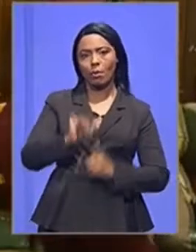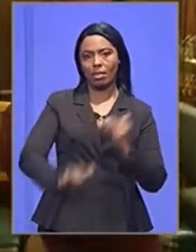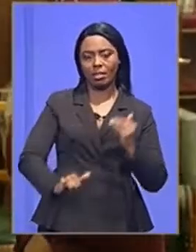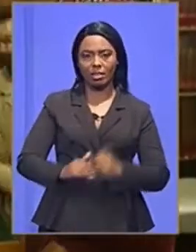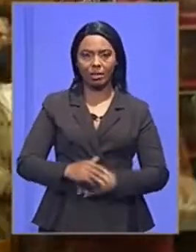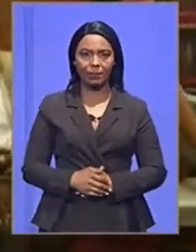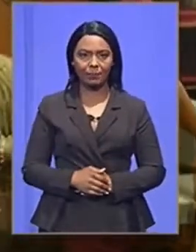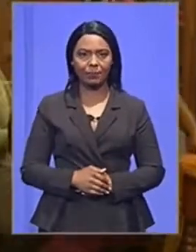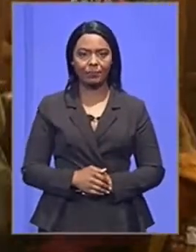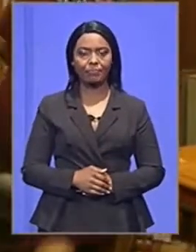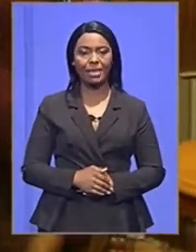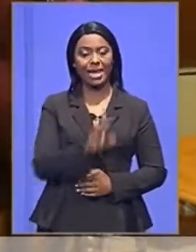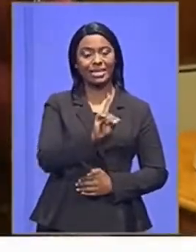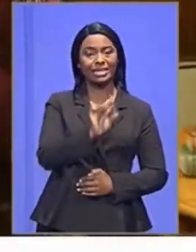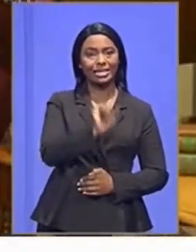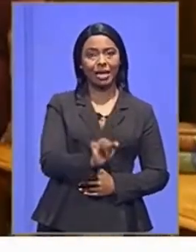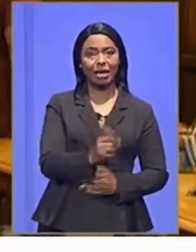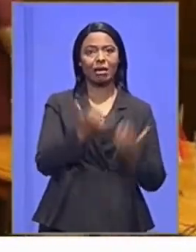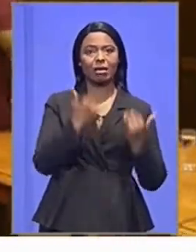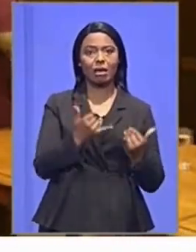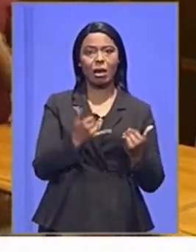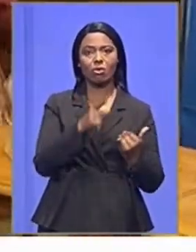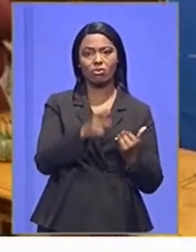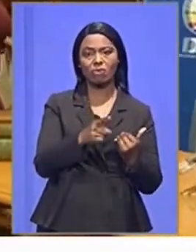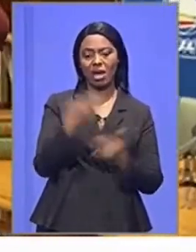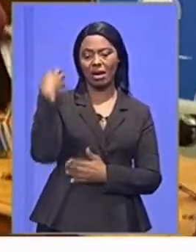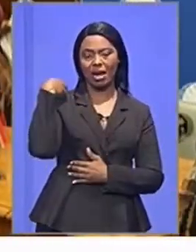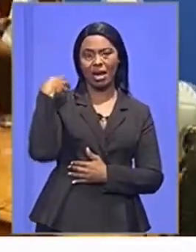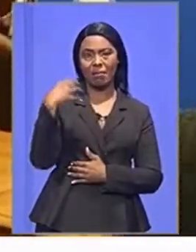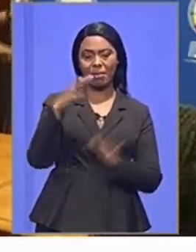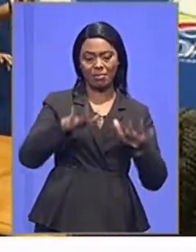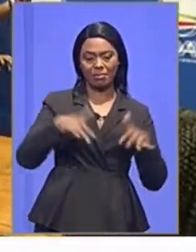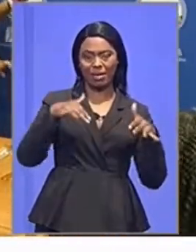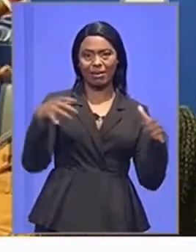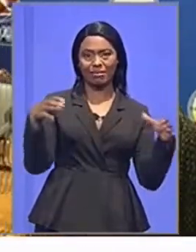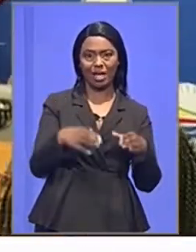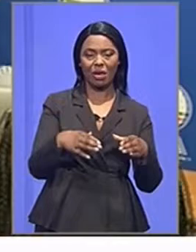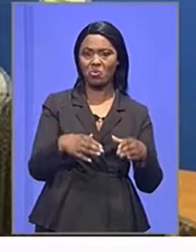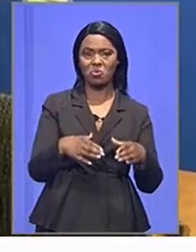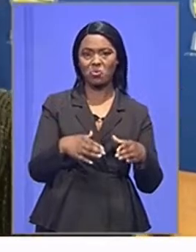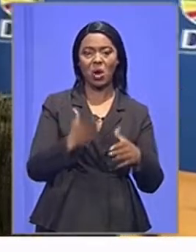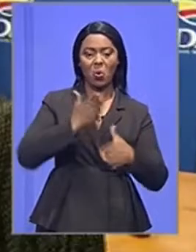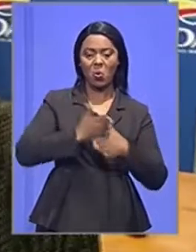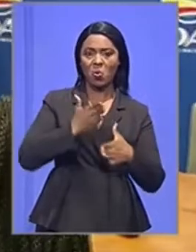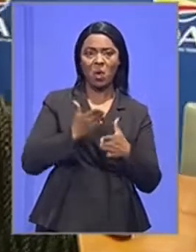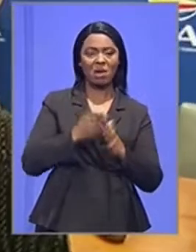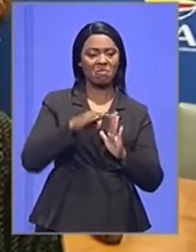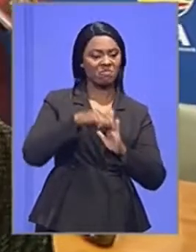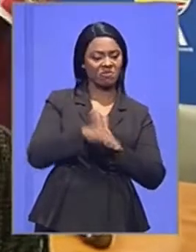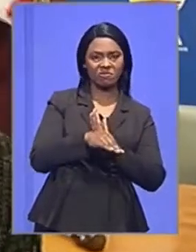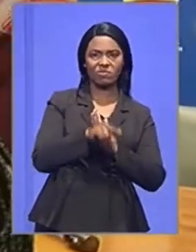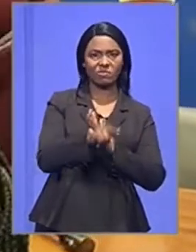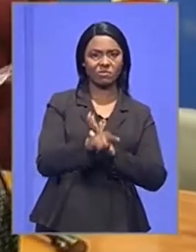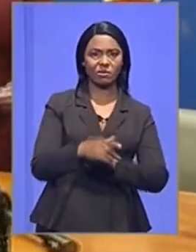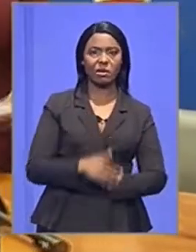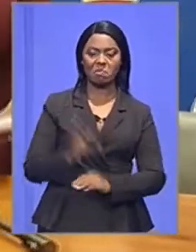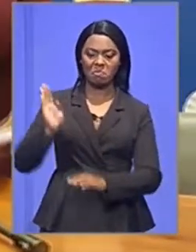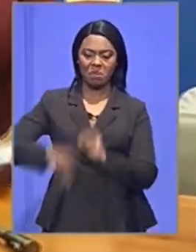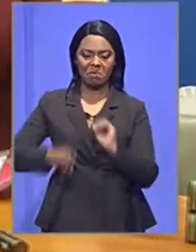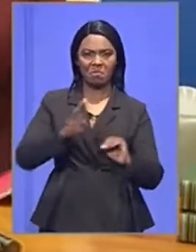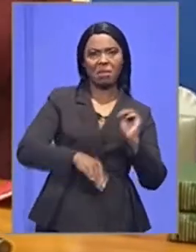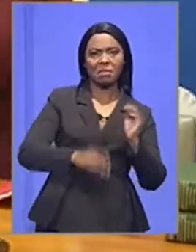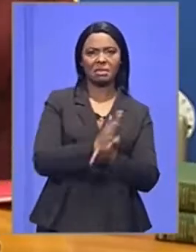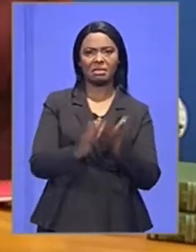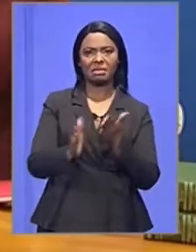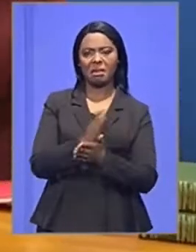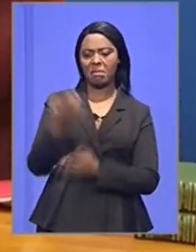Go ya ka DA tiragatso ya kabinete e bokoa ebile e mo maemong a sa jesendiwelang Lekoko le latofatsa botona bangwe